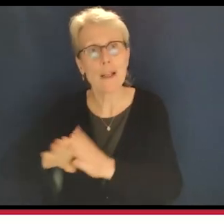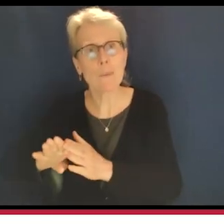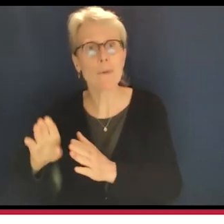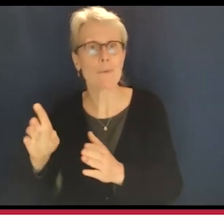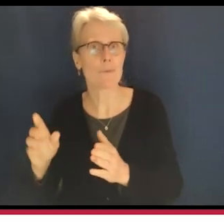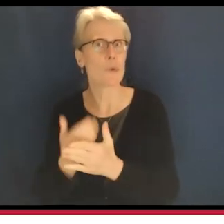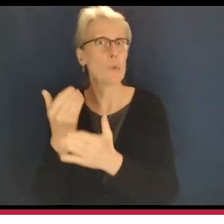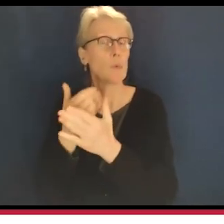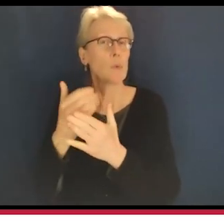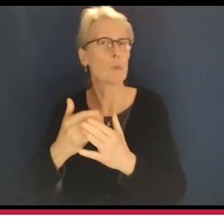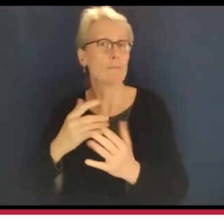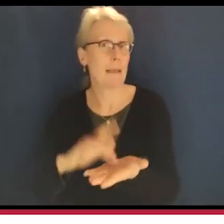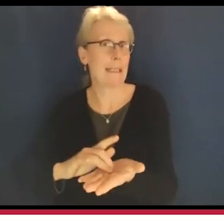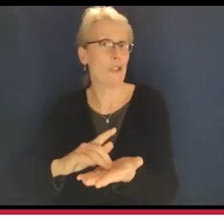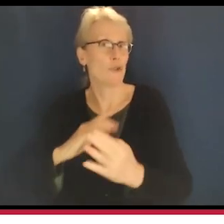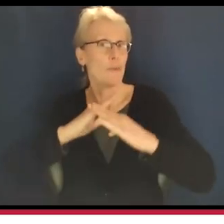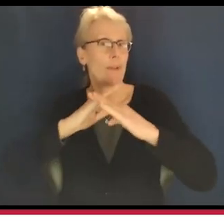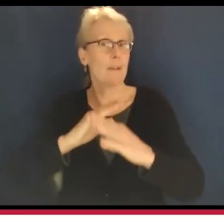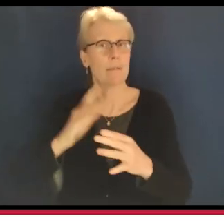finally, I'll talk about health emergencies in humans,